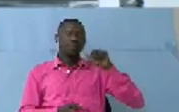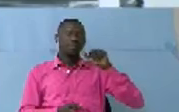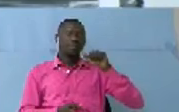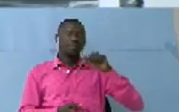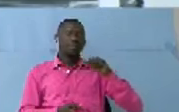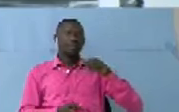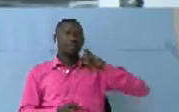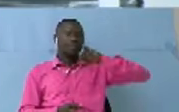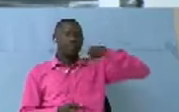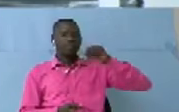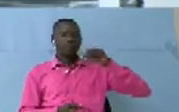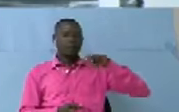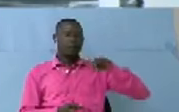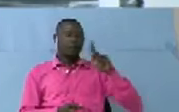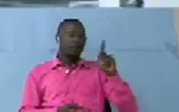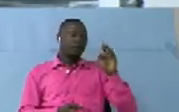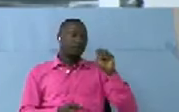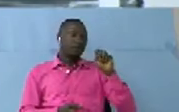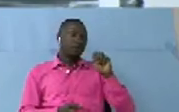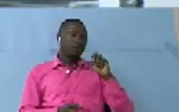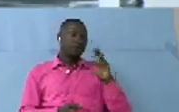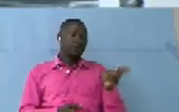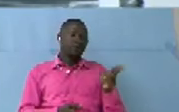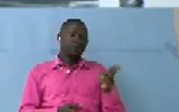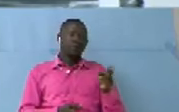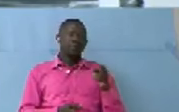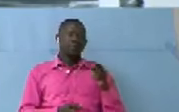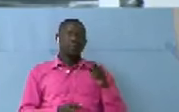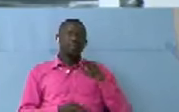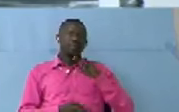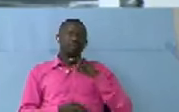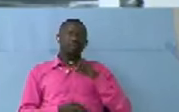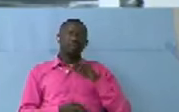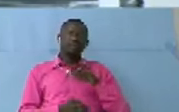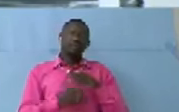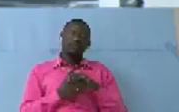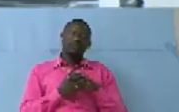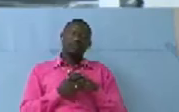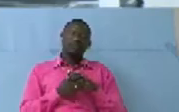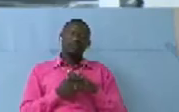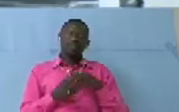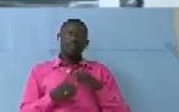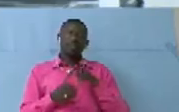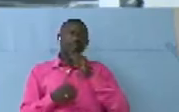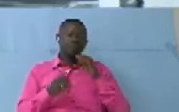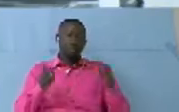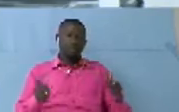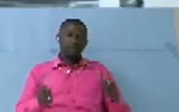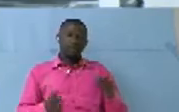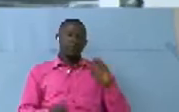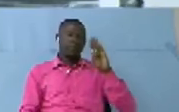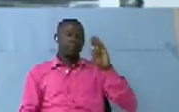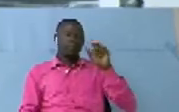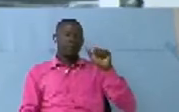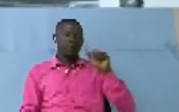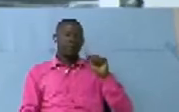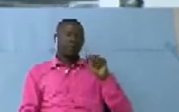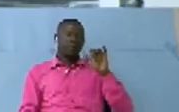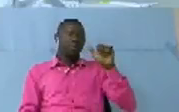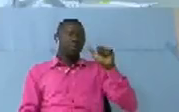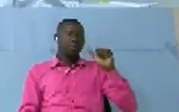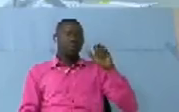Janke. Sani mentoring ward. Sani mentoring ward, yeah. And they are chairman by Yankuba Jame. The chairman